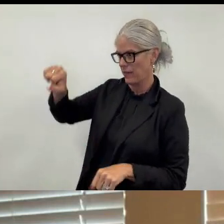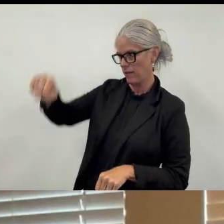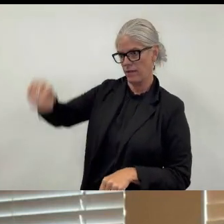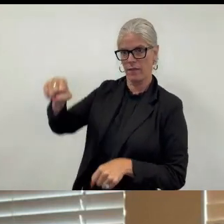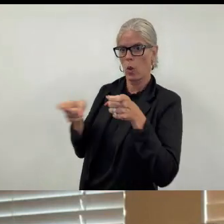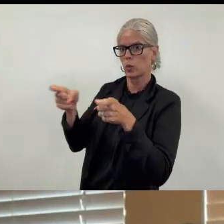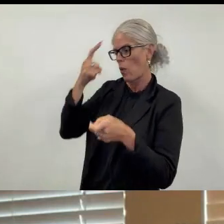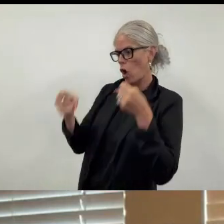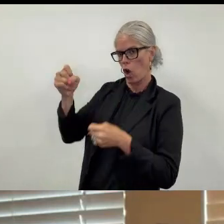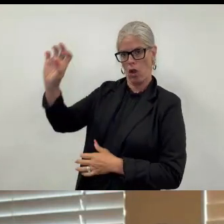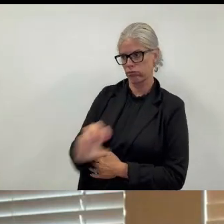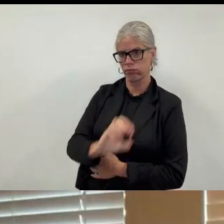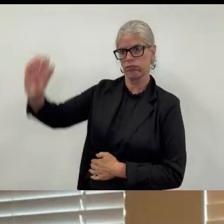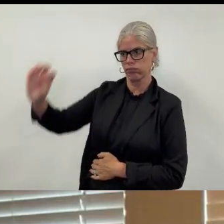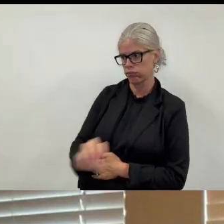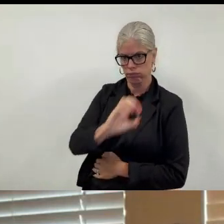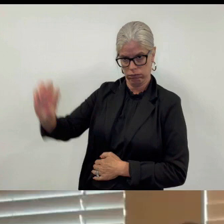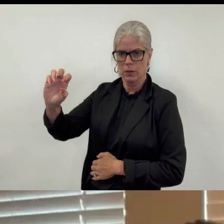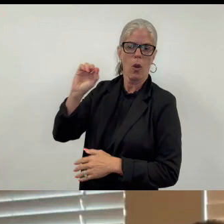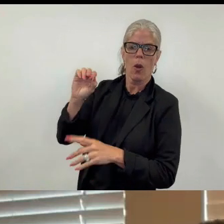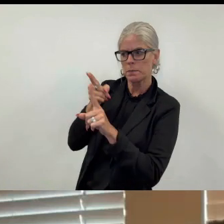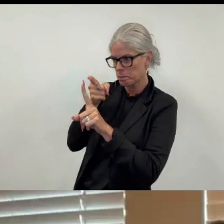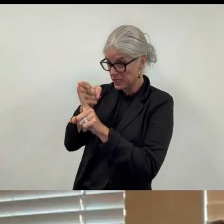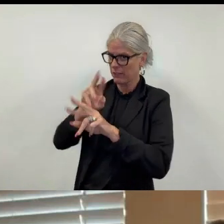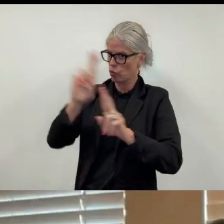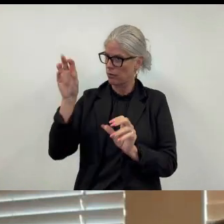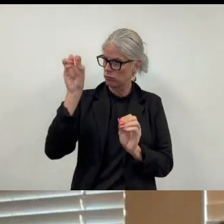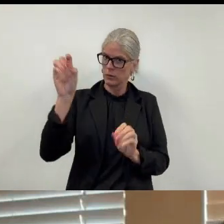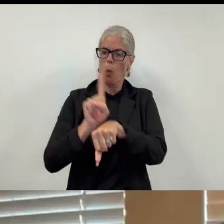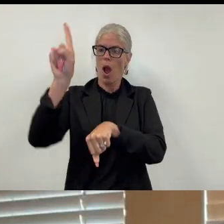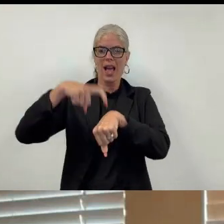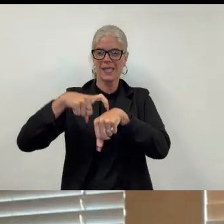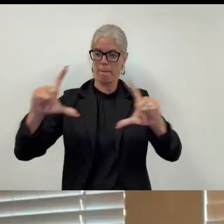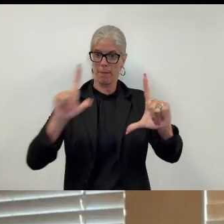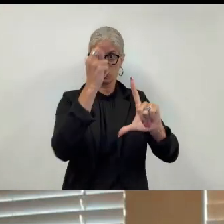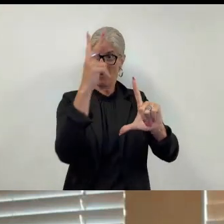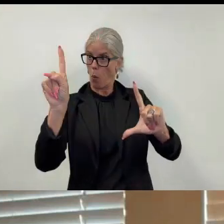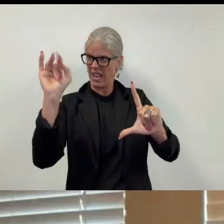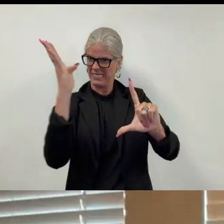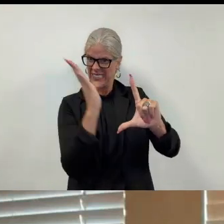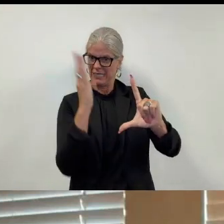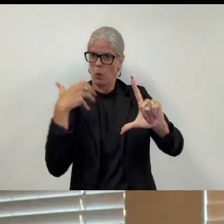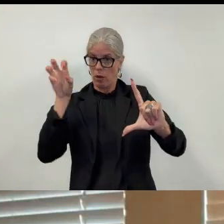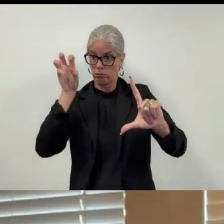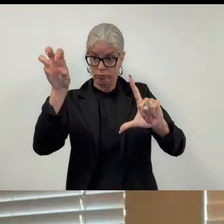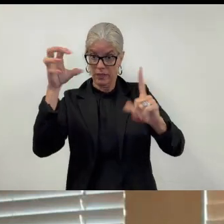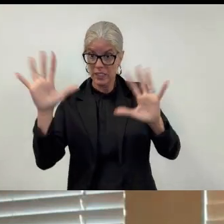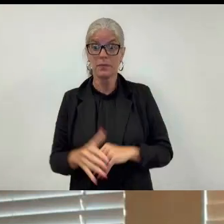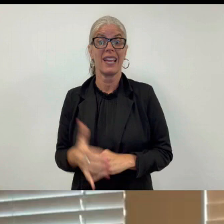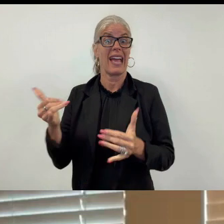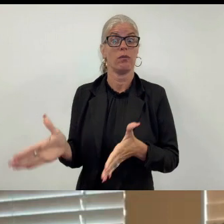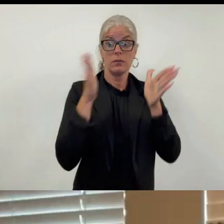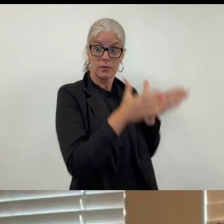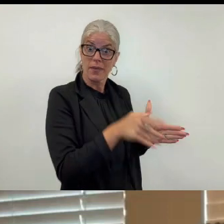a left-hand control spinner knob at 1 o'clock, because that's my preference. And then finally, I'll share about flying. When it